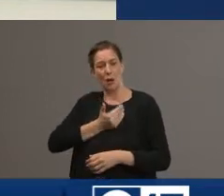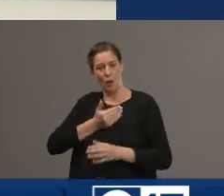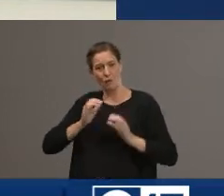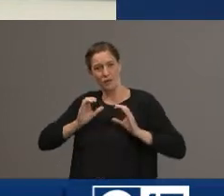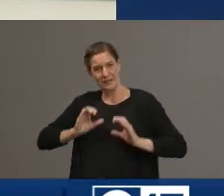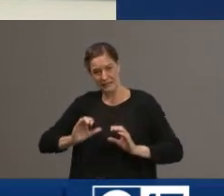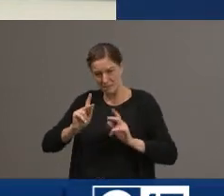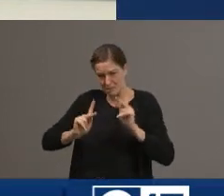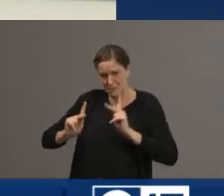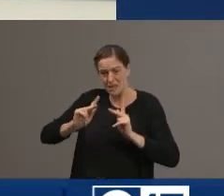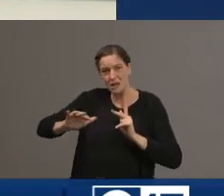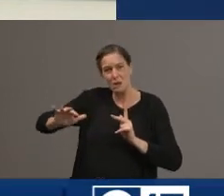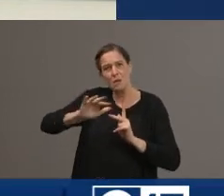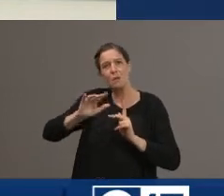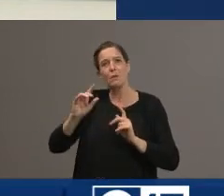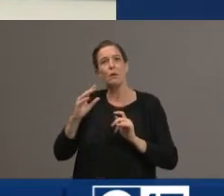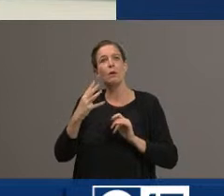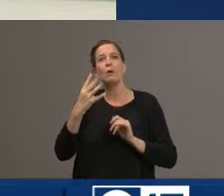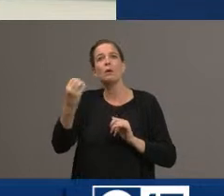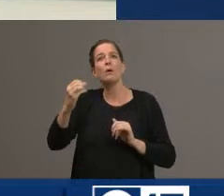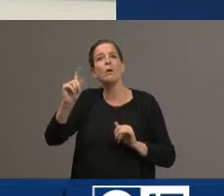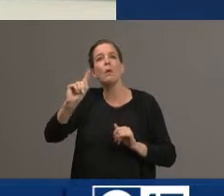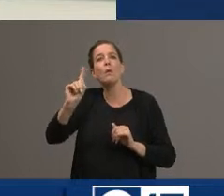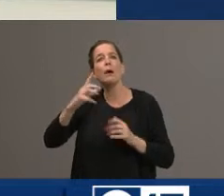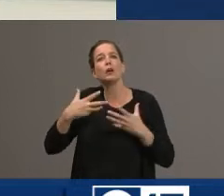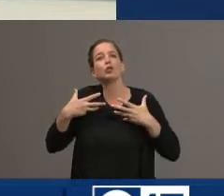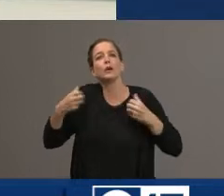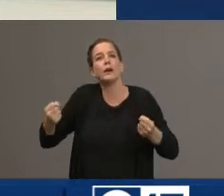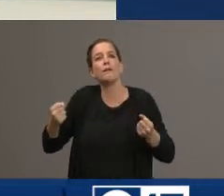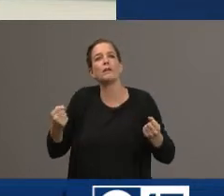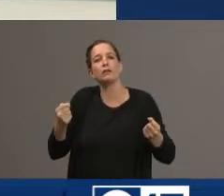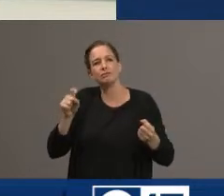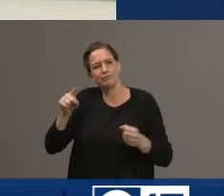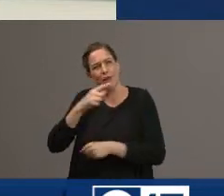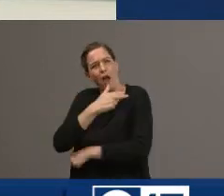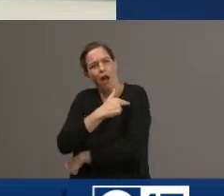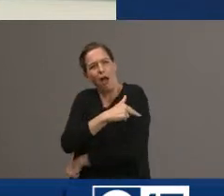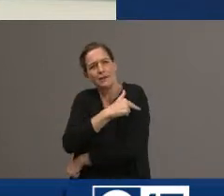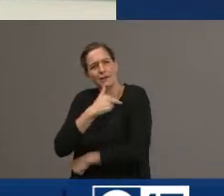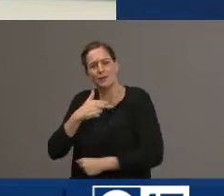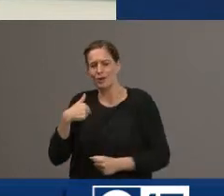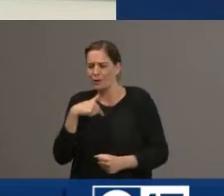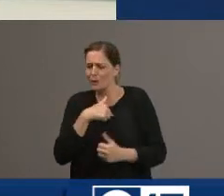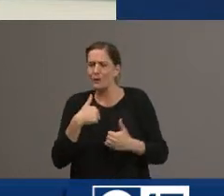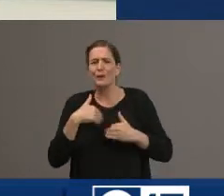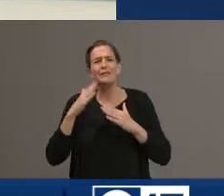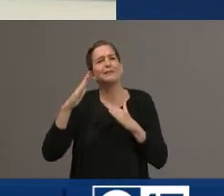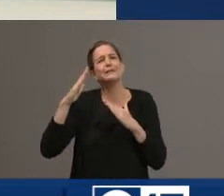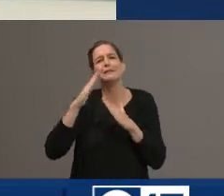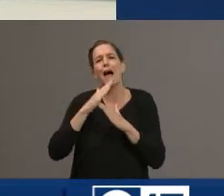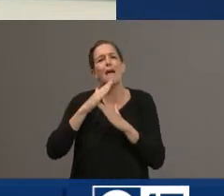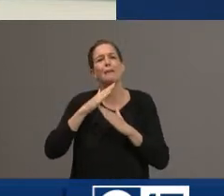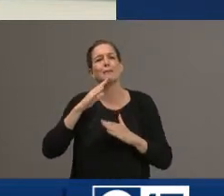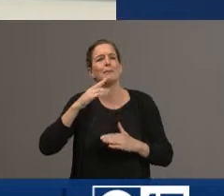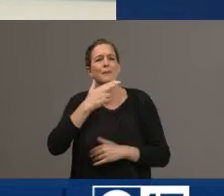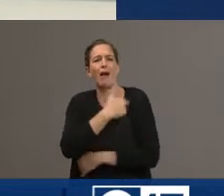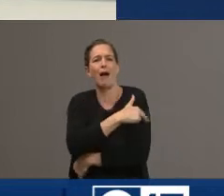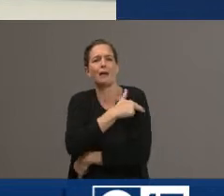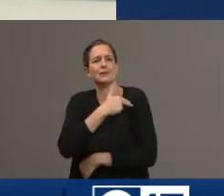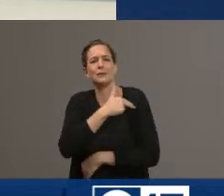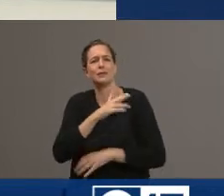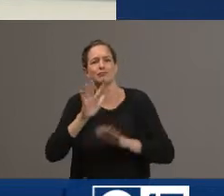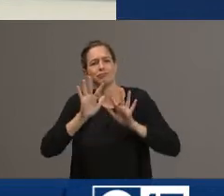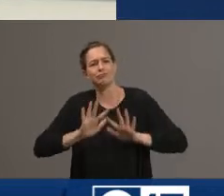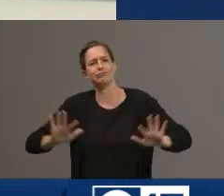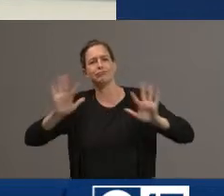We have the finest hospitals, among the finest hospitals in the world. We have the most talented people inside them. This is a virus that